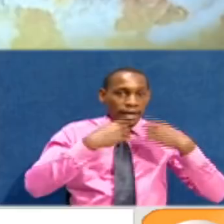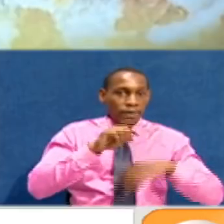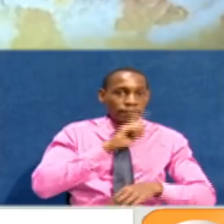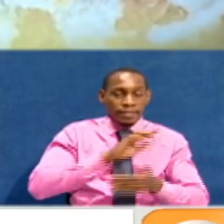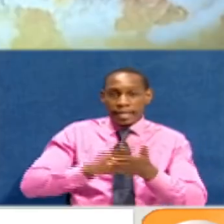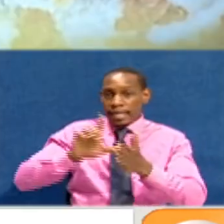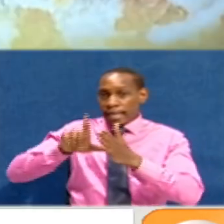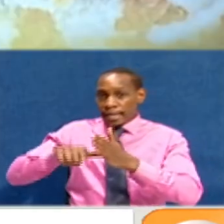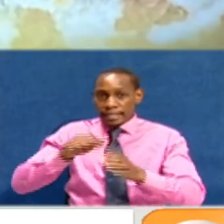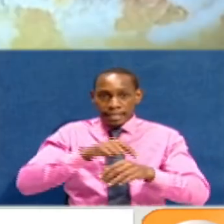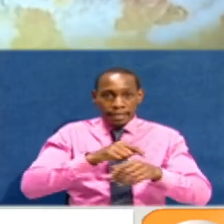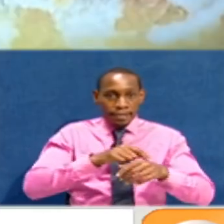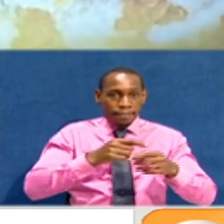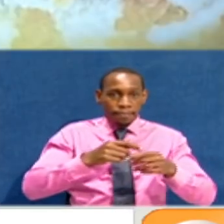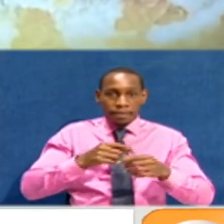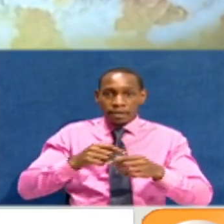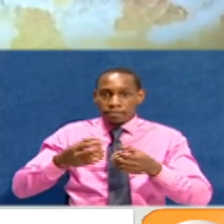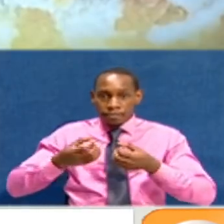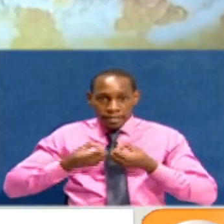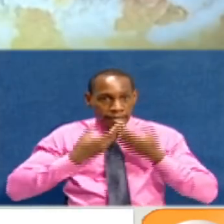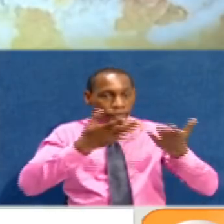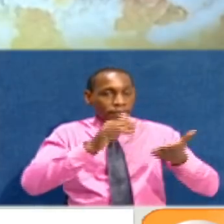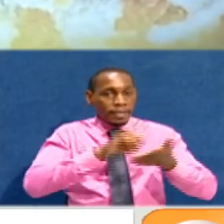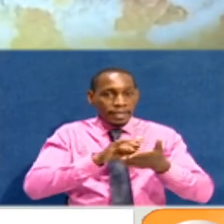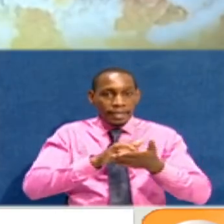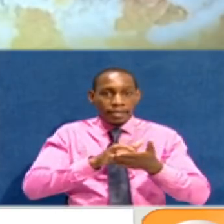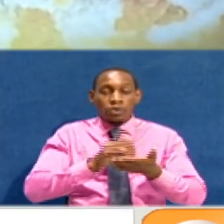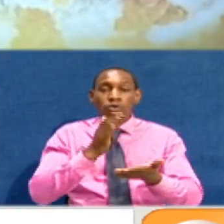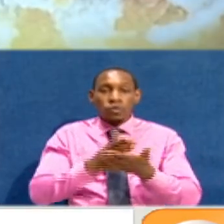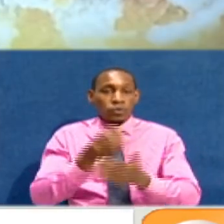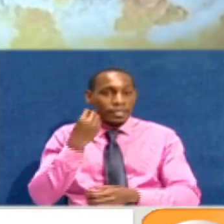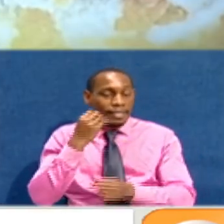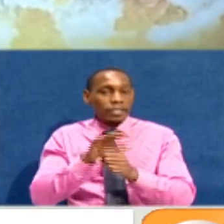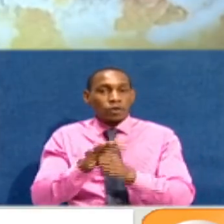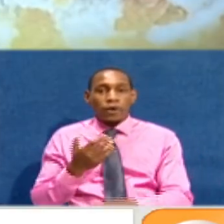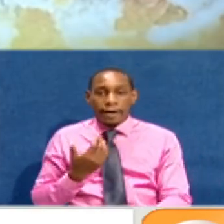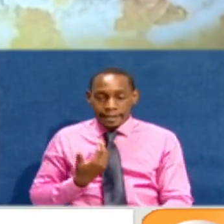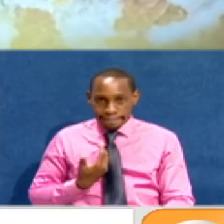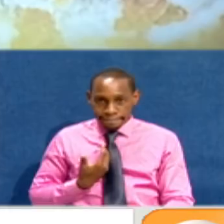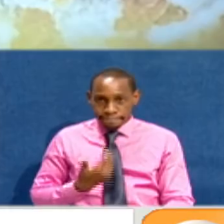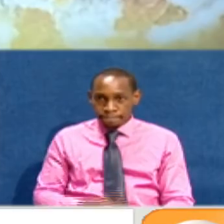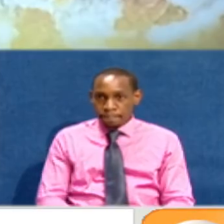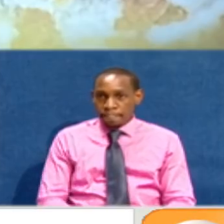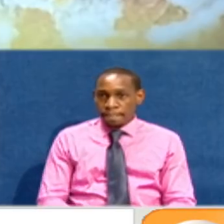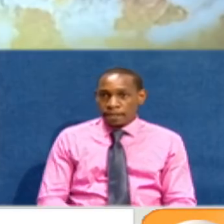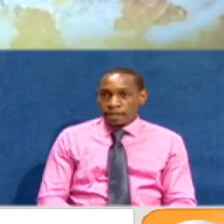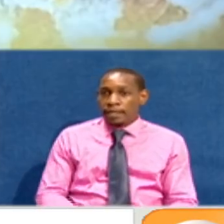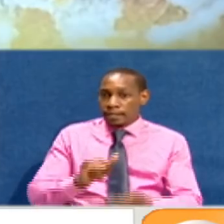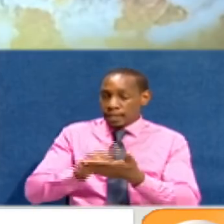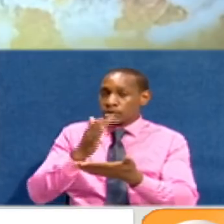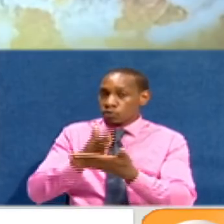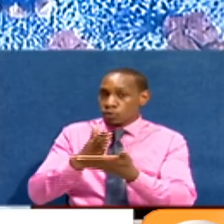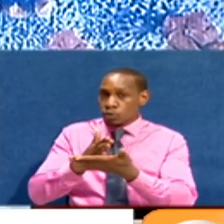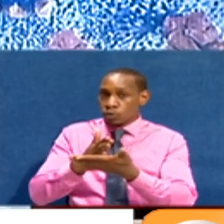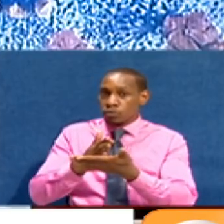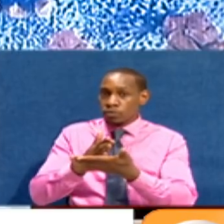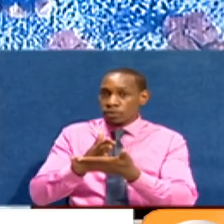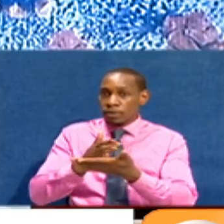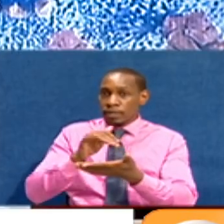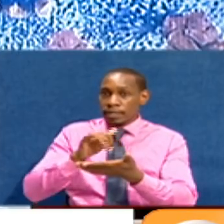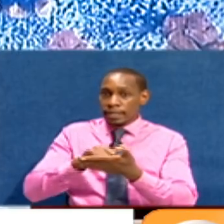announced, and then shortly after issuing a statement to say that he's actually tested positive for COVID-19. That's right, that